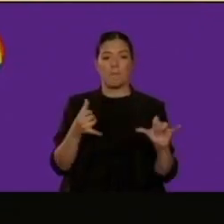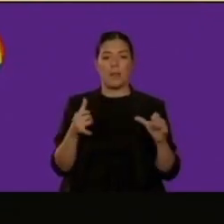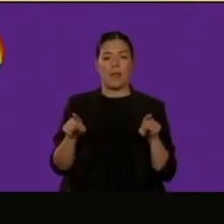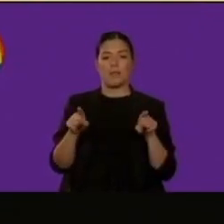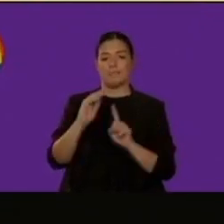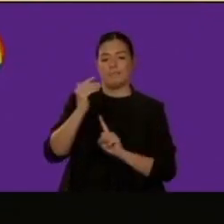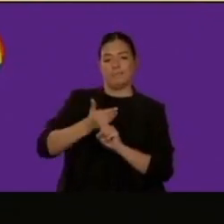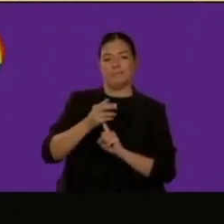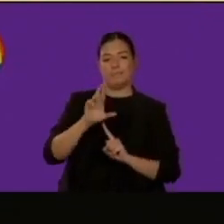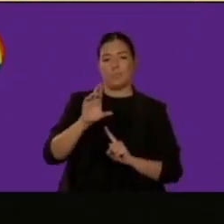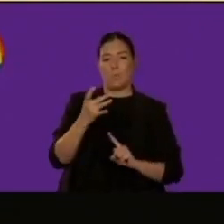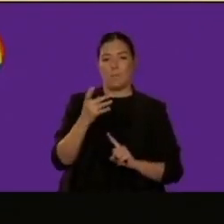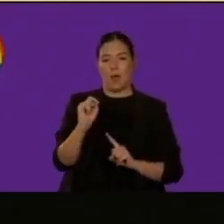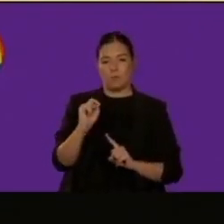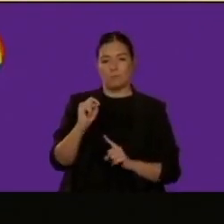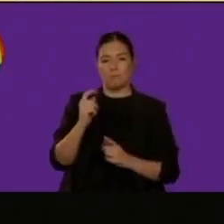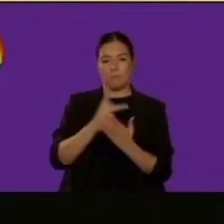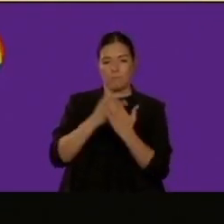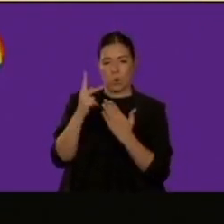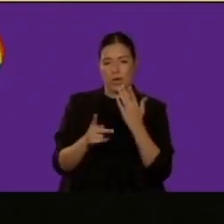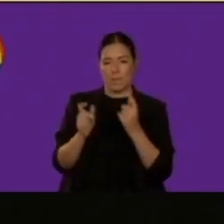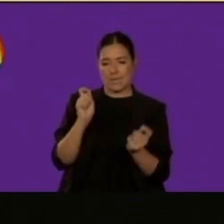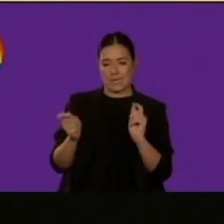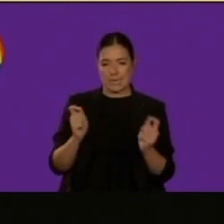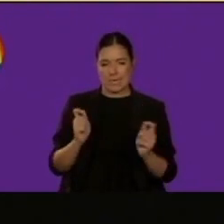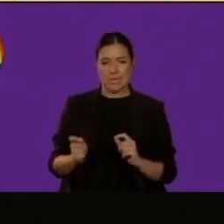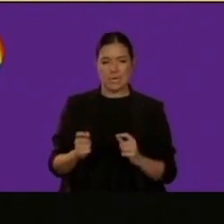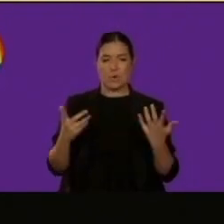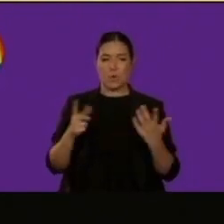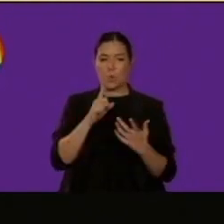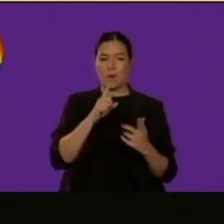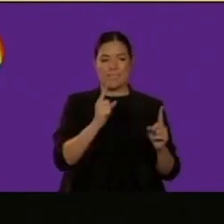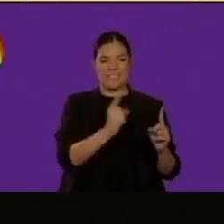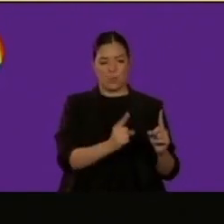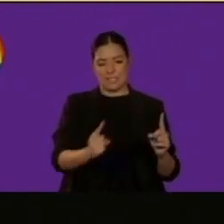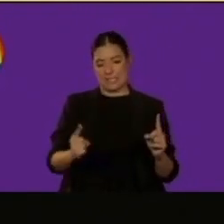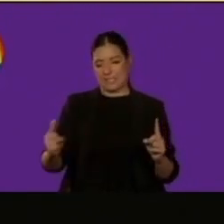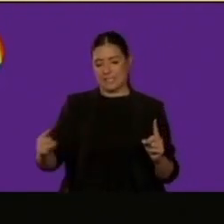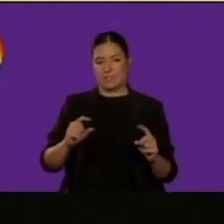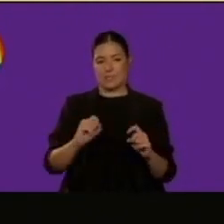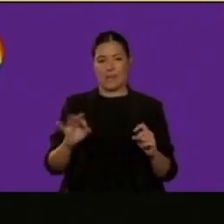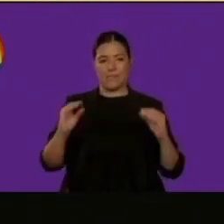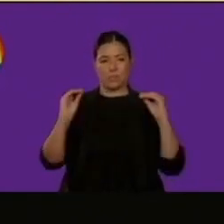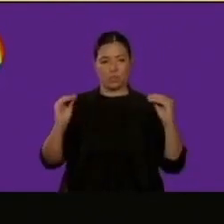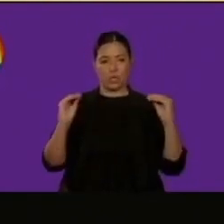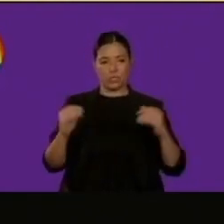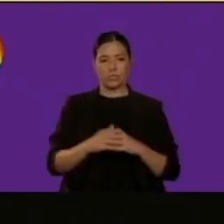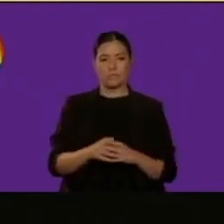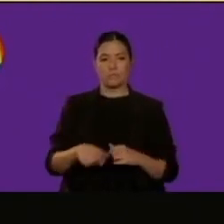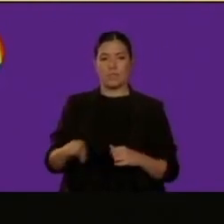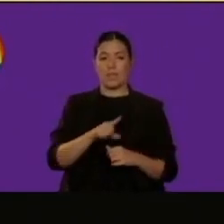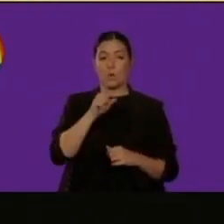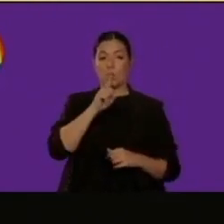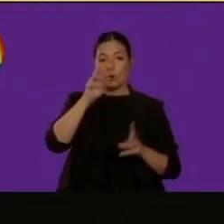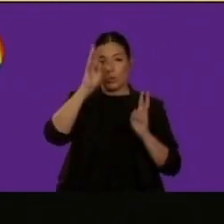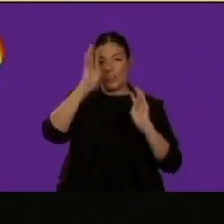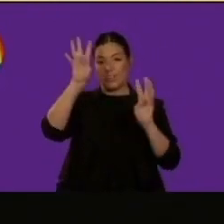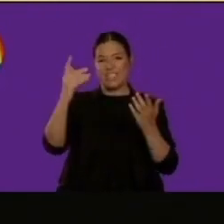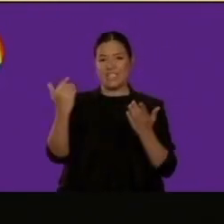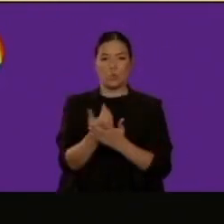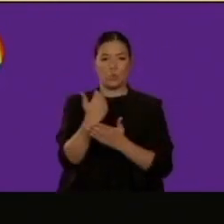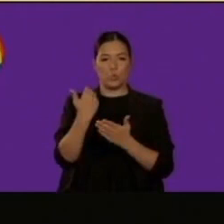using some of the principles of the Montessori philosophy that when it was born, the idea was to